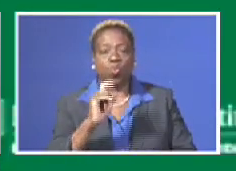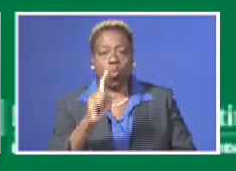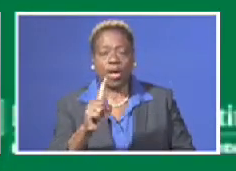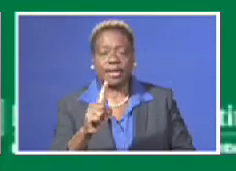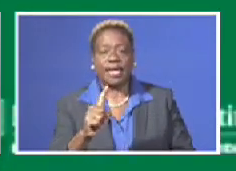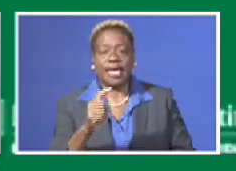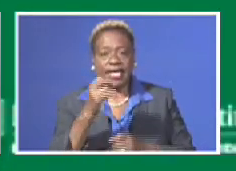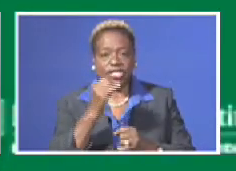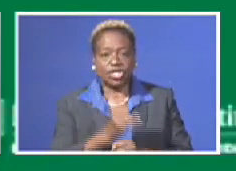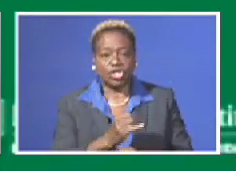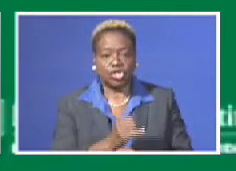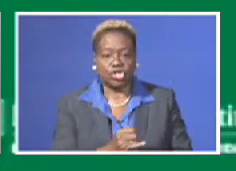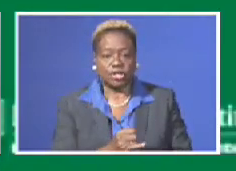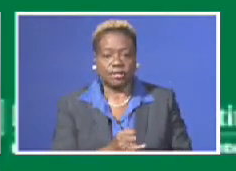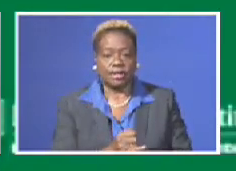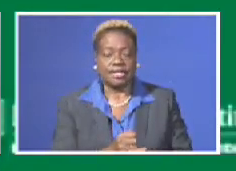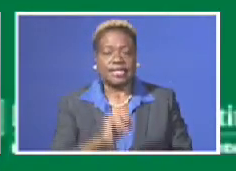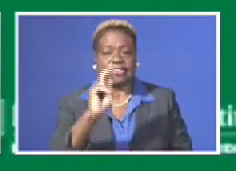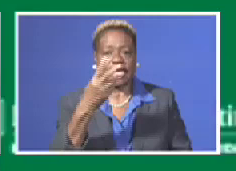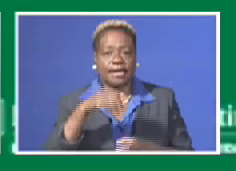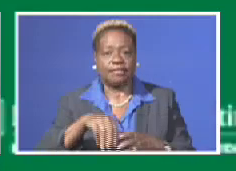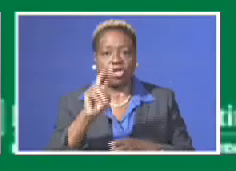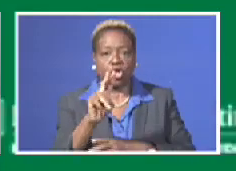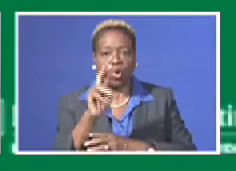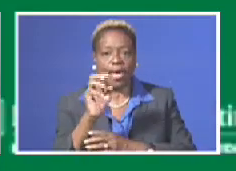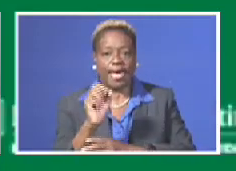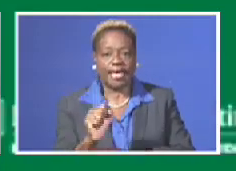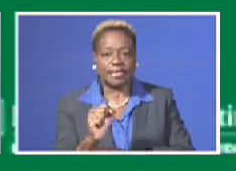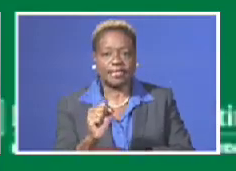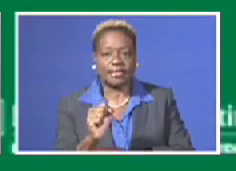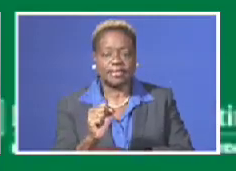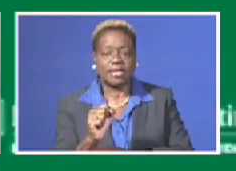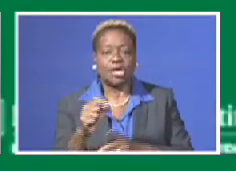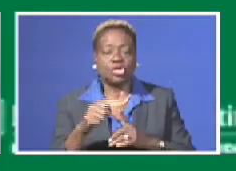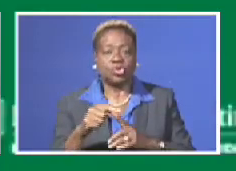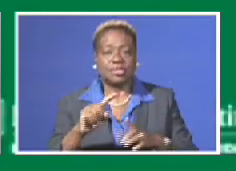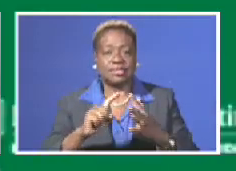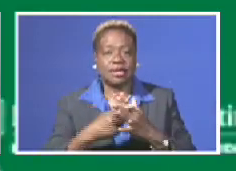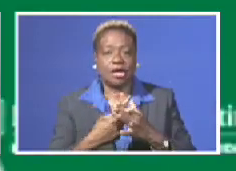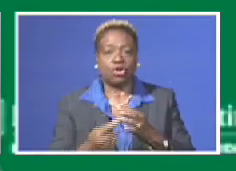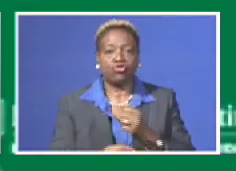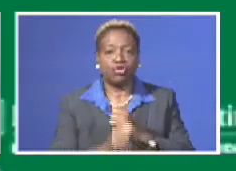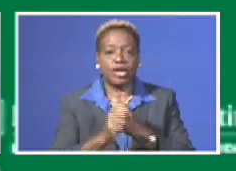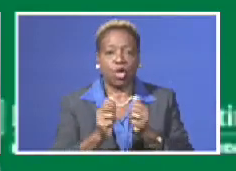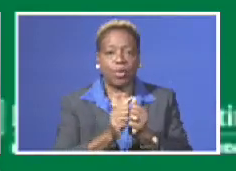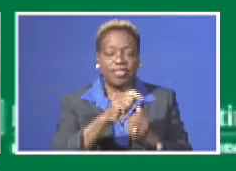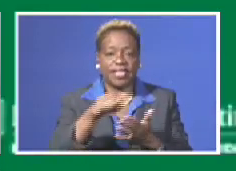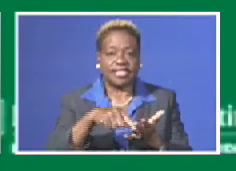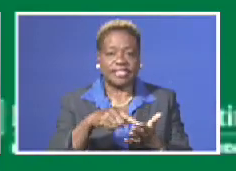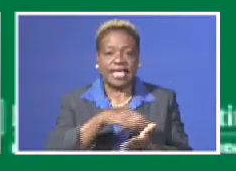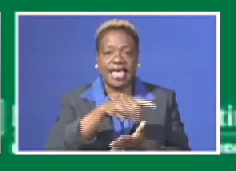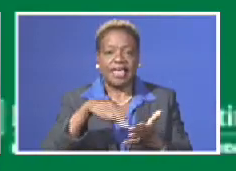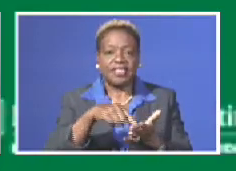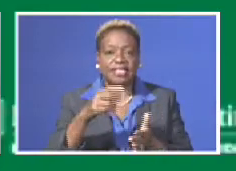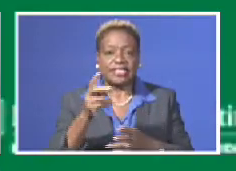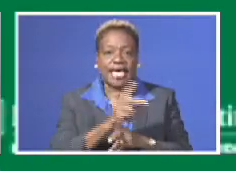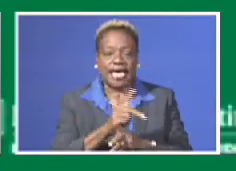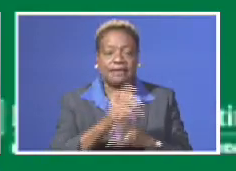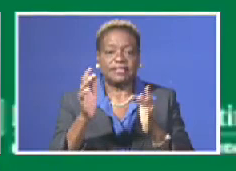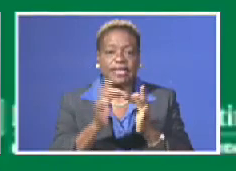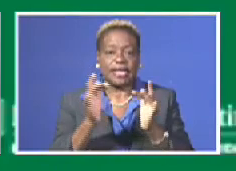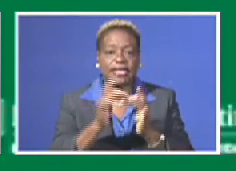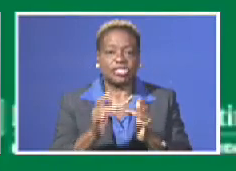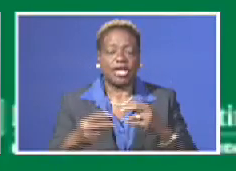this technology. We were the second in the United States to start treating with this. And this type of technology has some